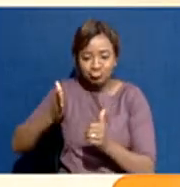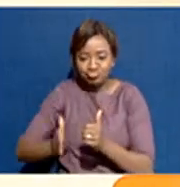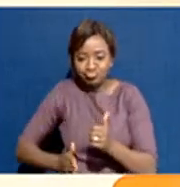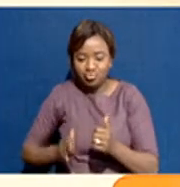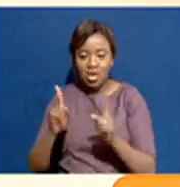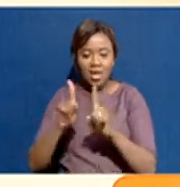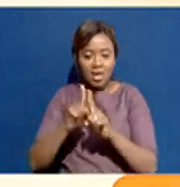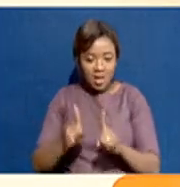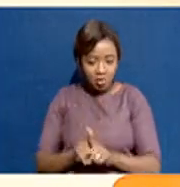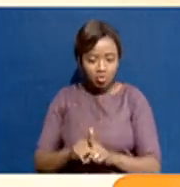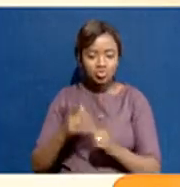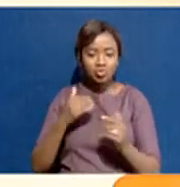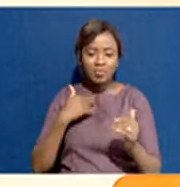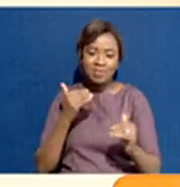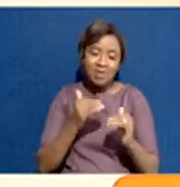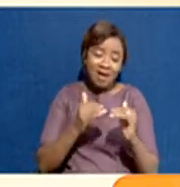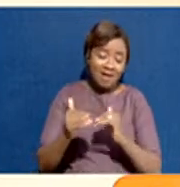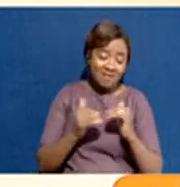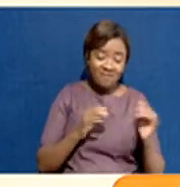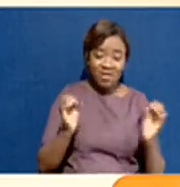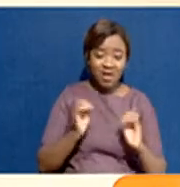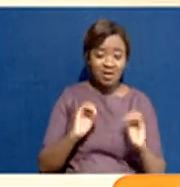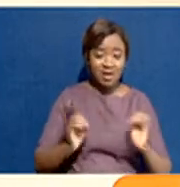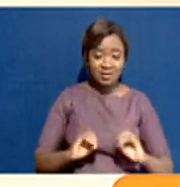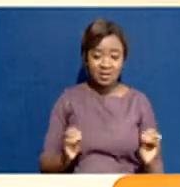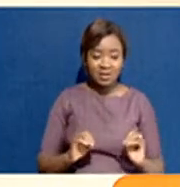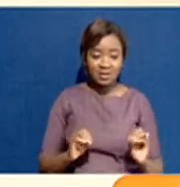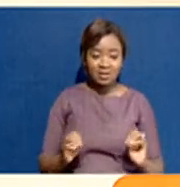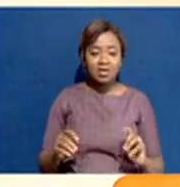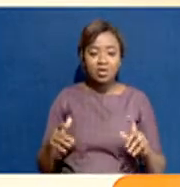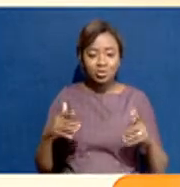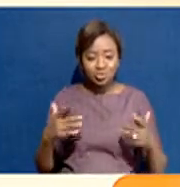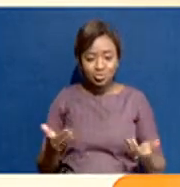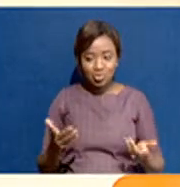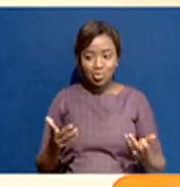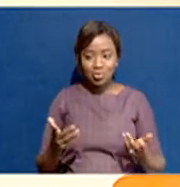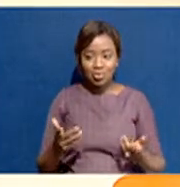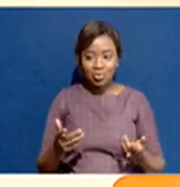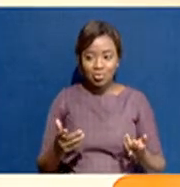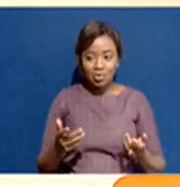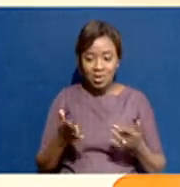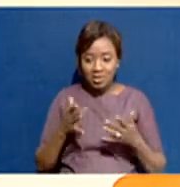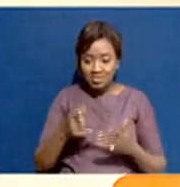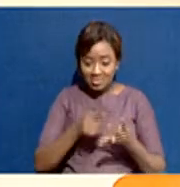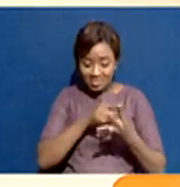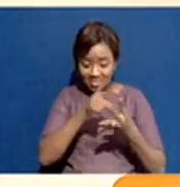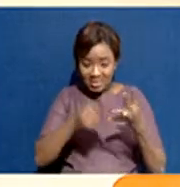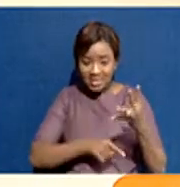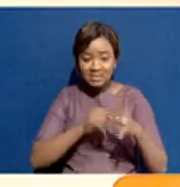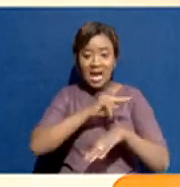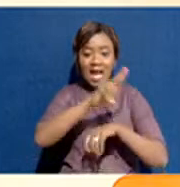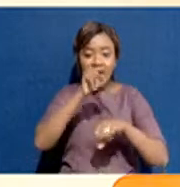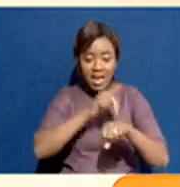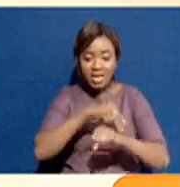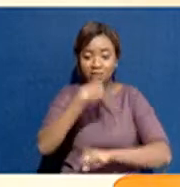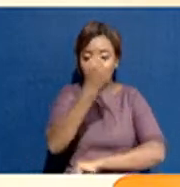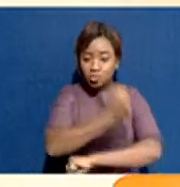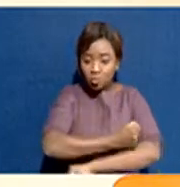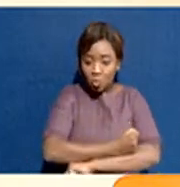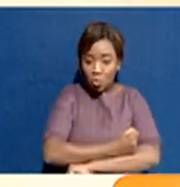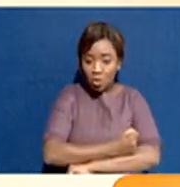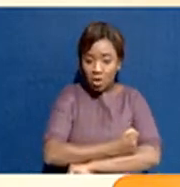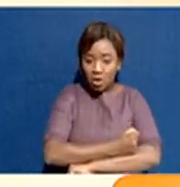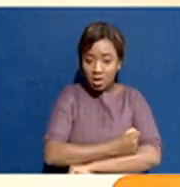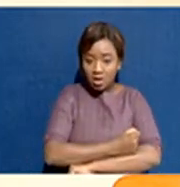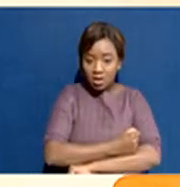potential historical injustices. As a result, they are national schools that, in accordance with the